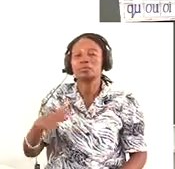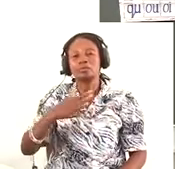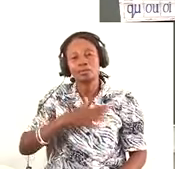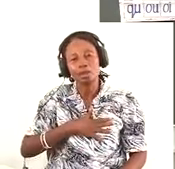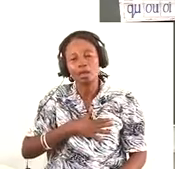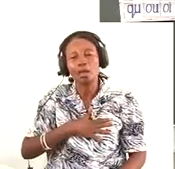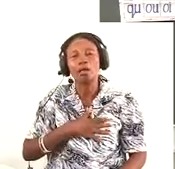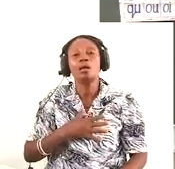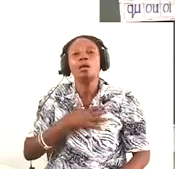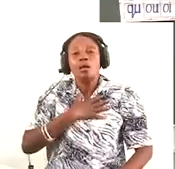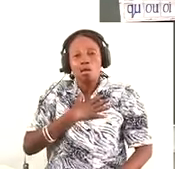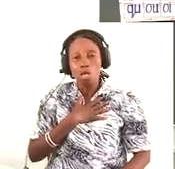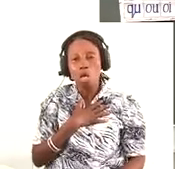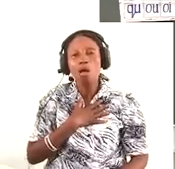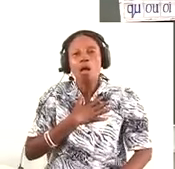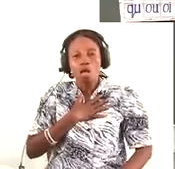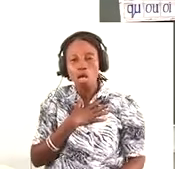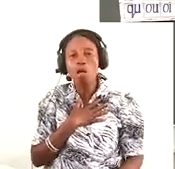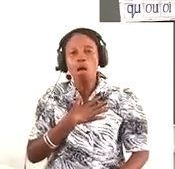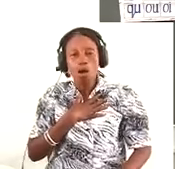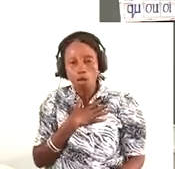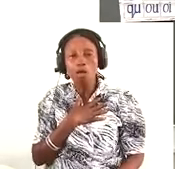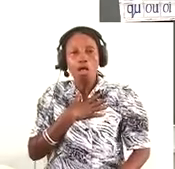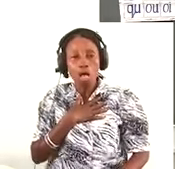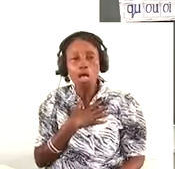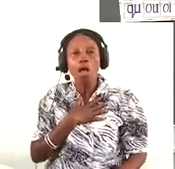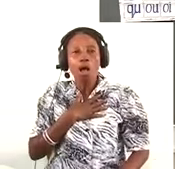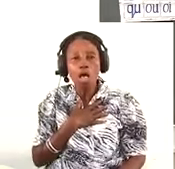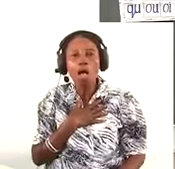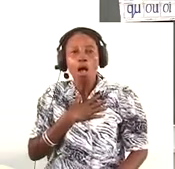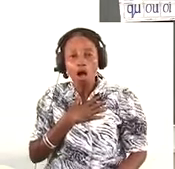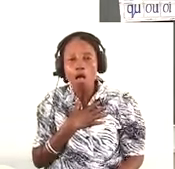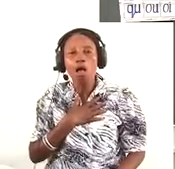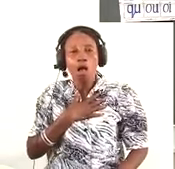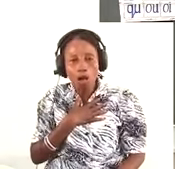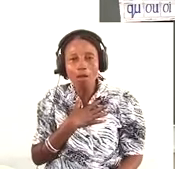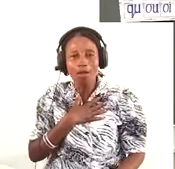huffing and puffing, saying,